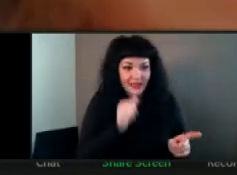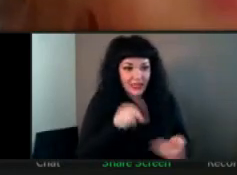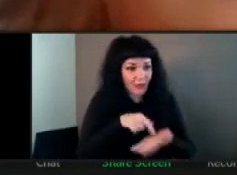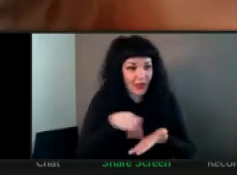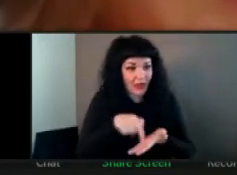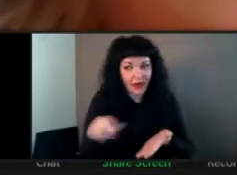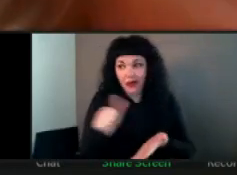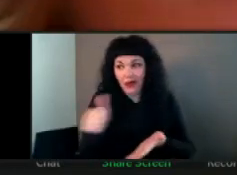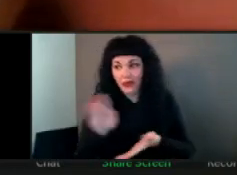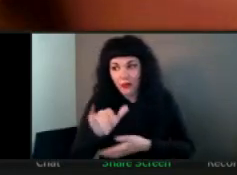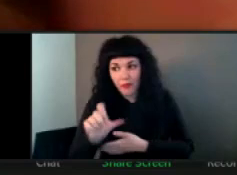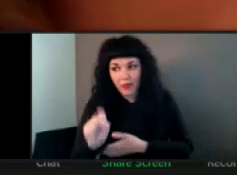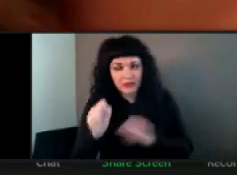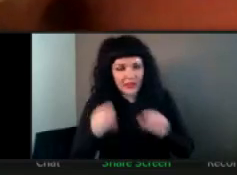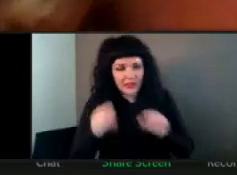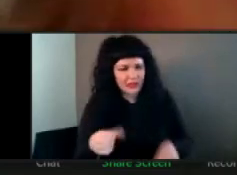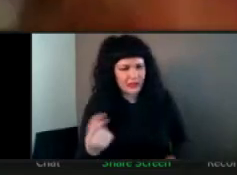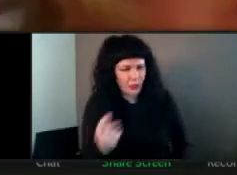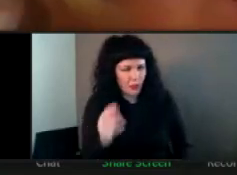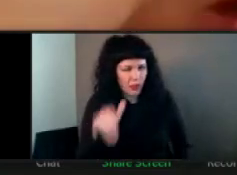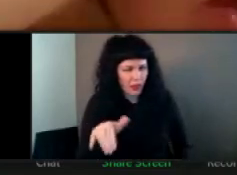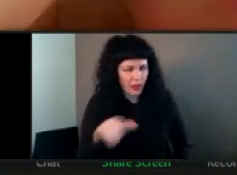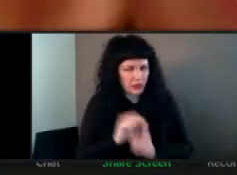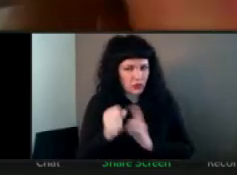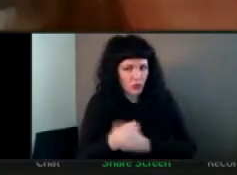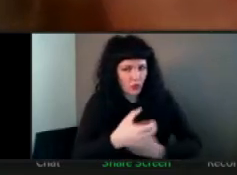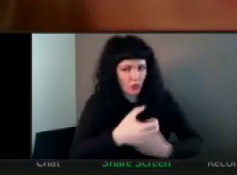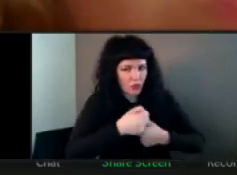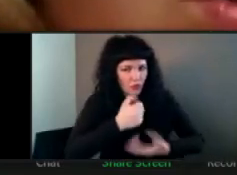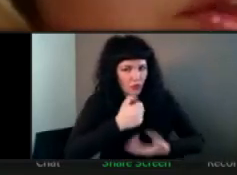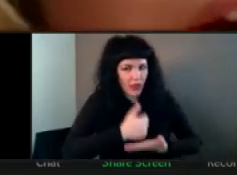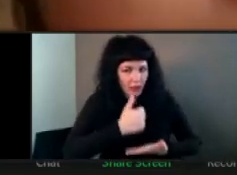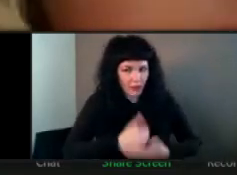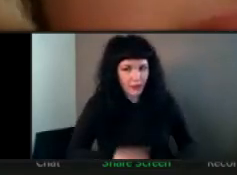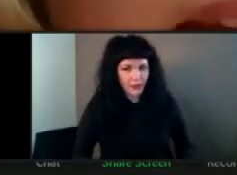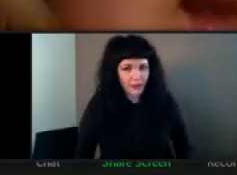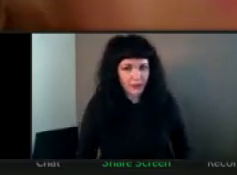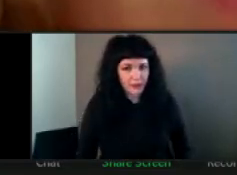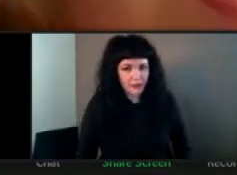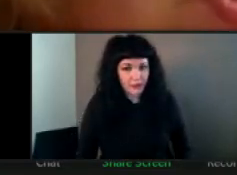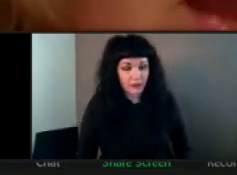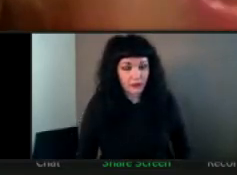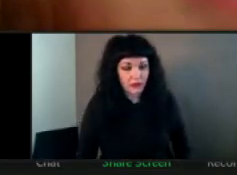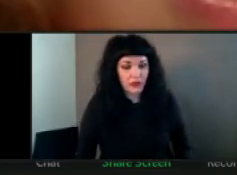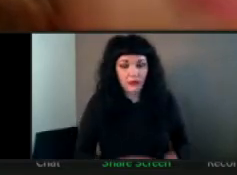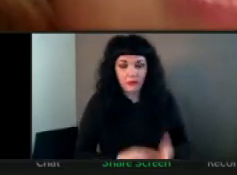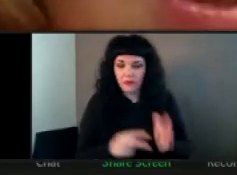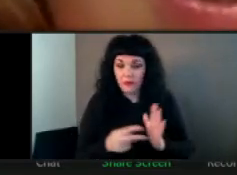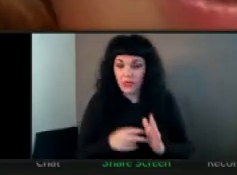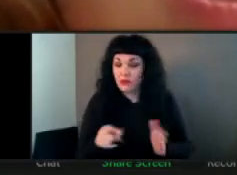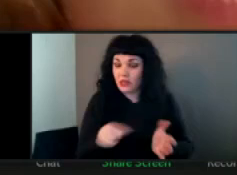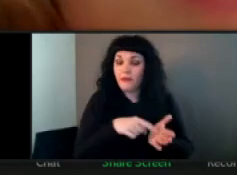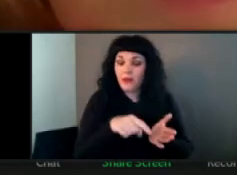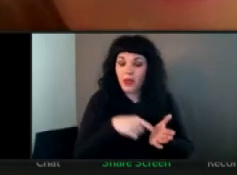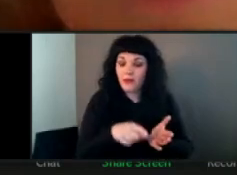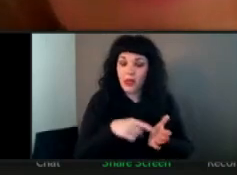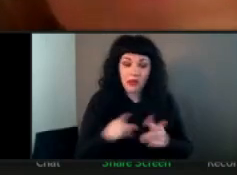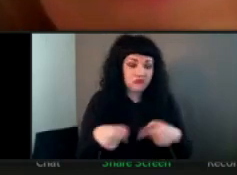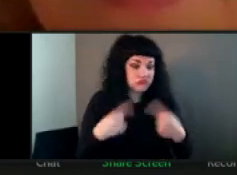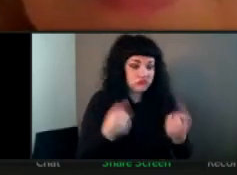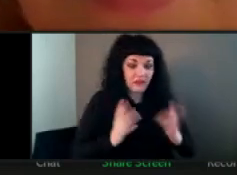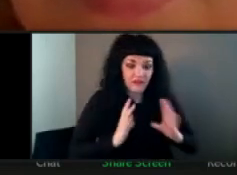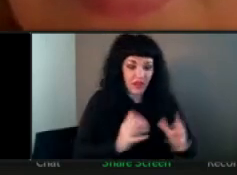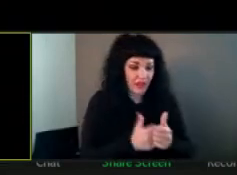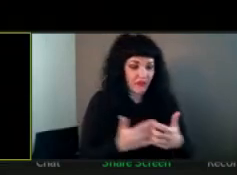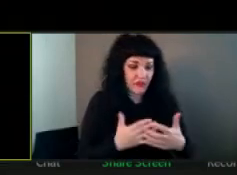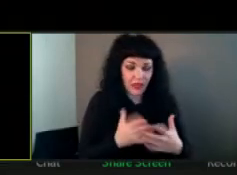Can somebody in that situation get help? So they're up to date, but they need assistance.